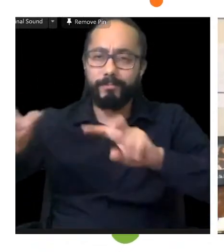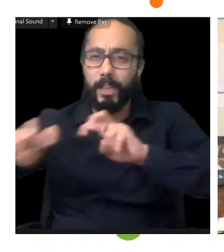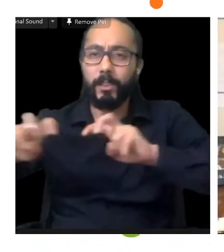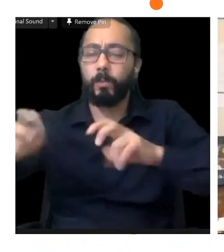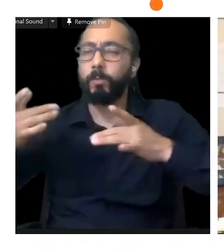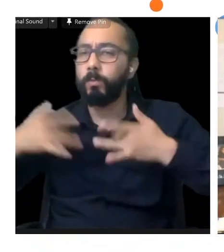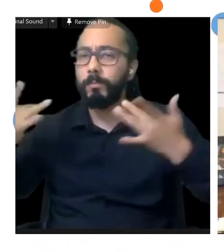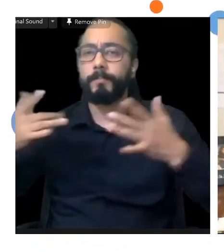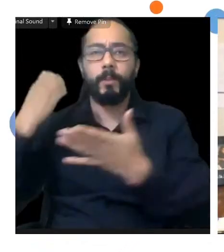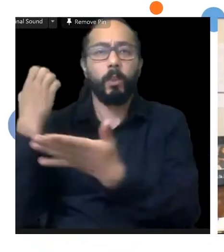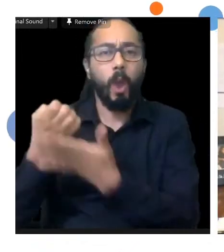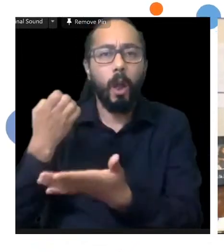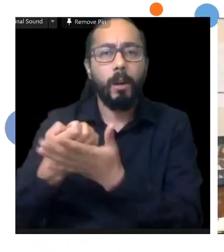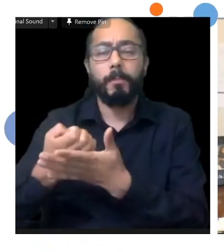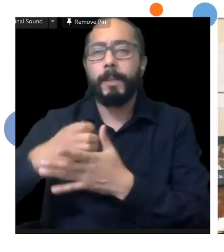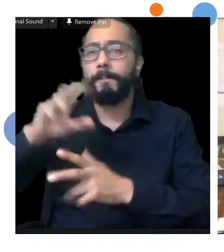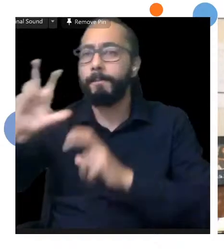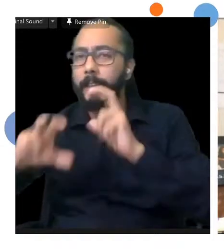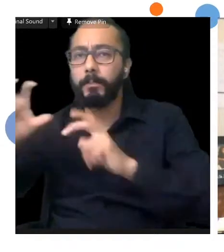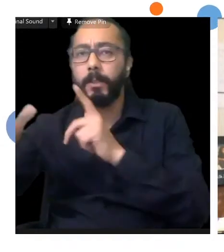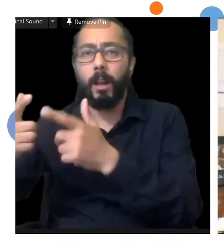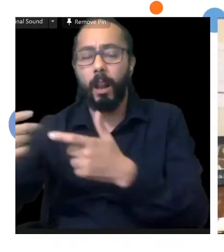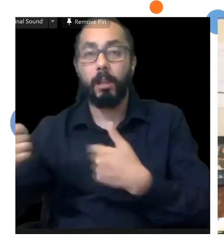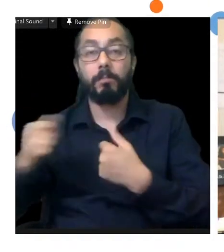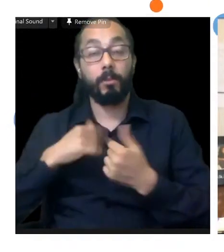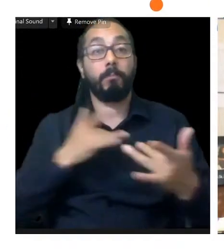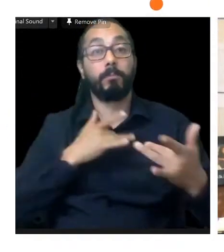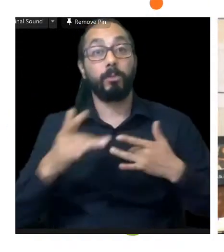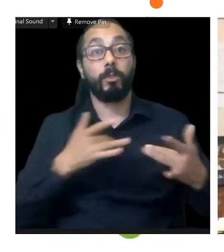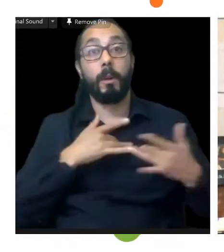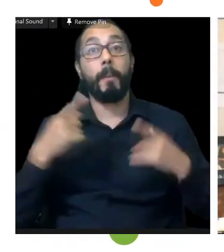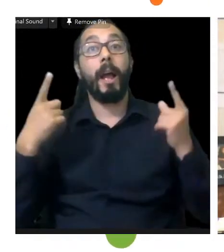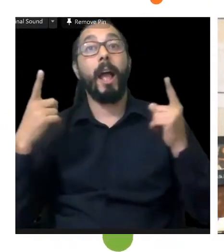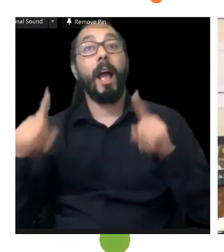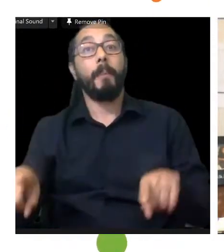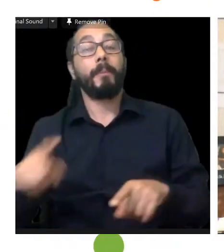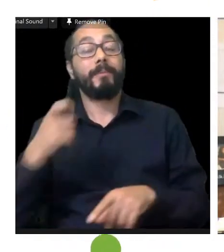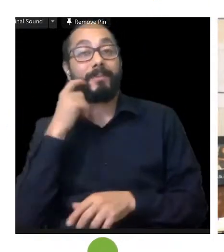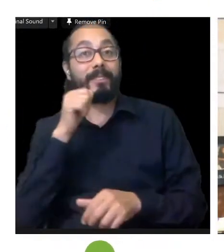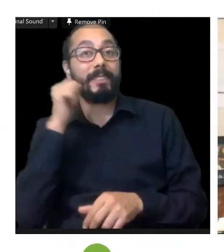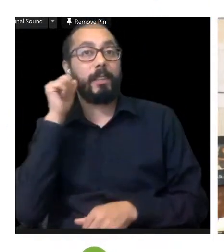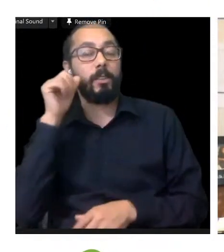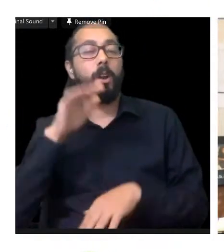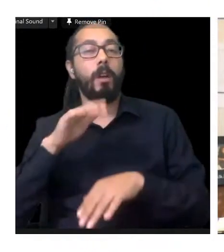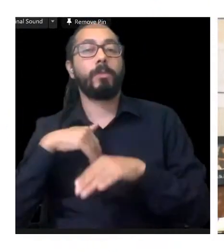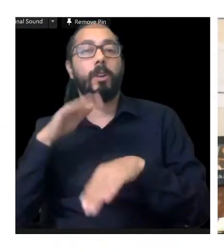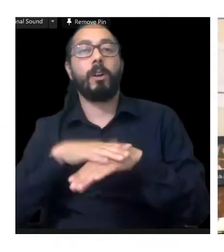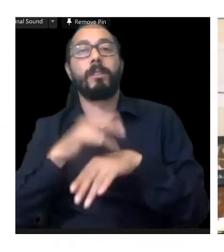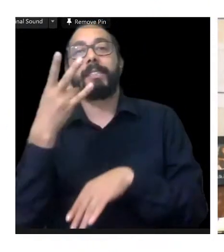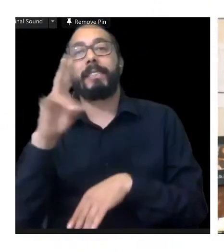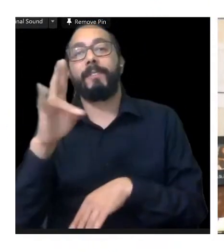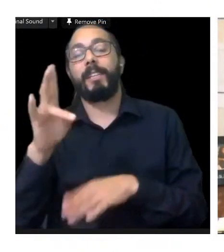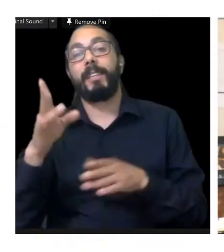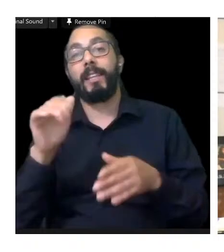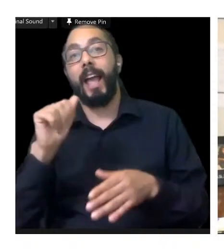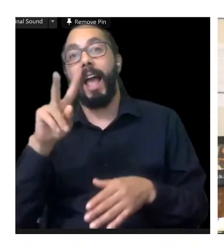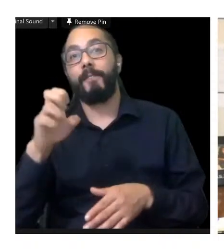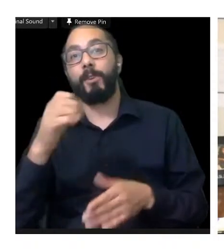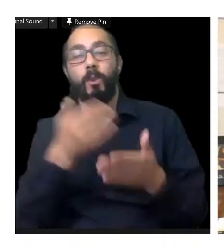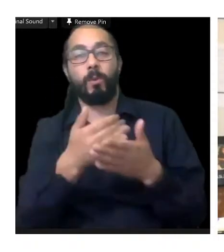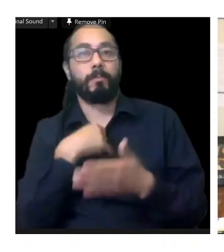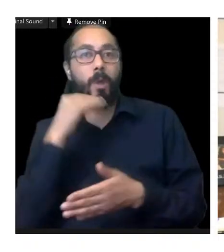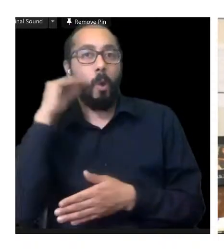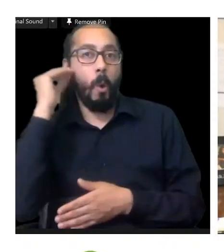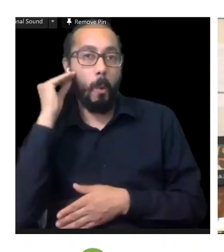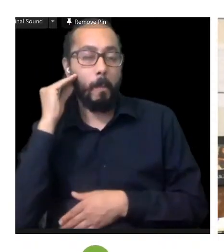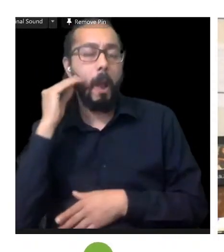And I'm concerned. Yesterday I was just out on 17th Avenue here in Calgary, which is close to our home. And,